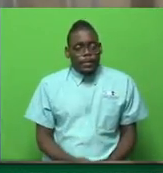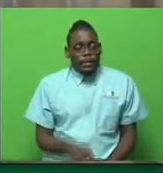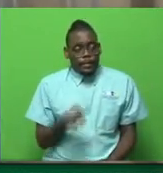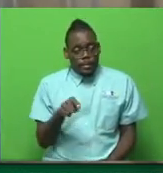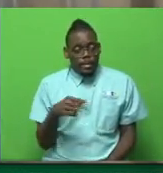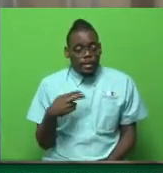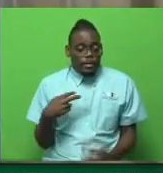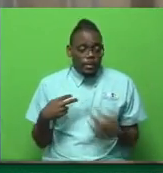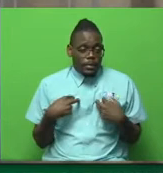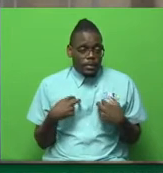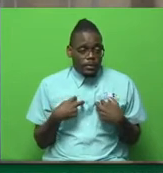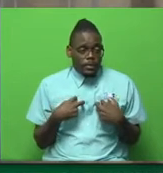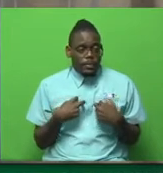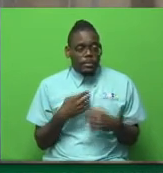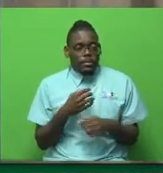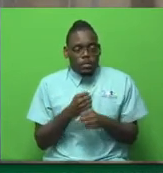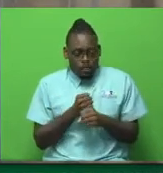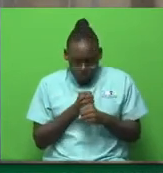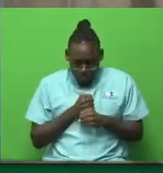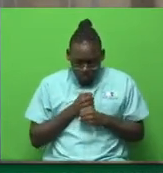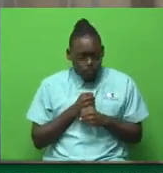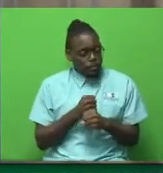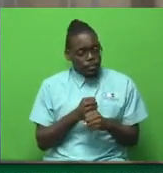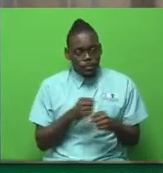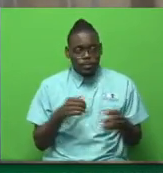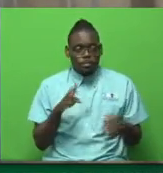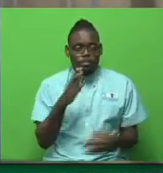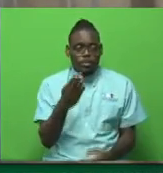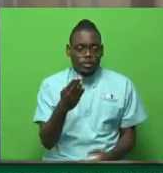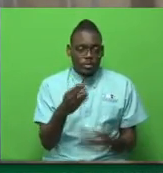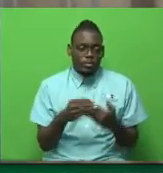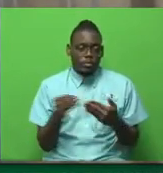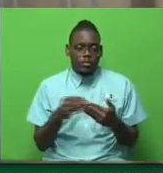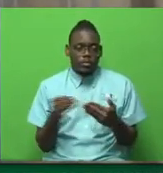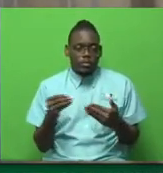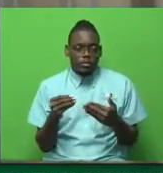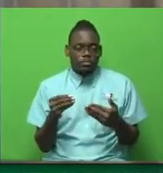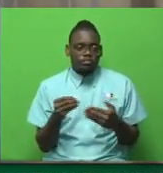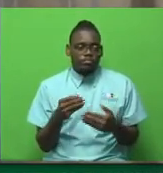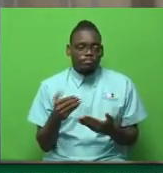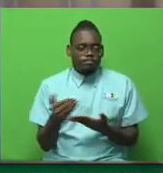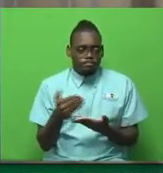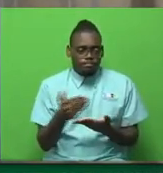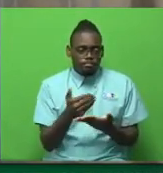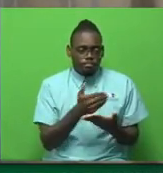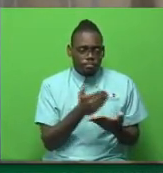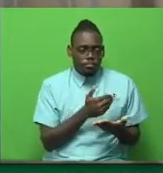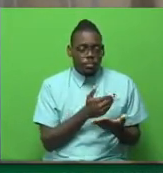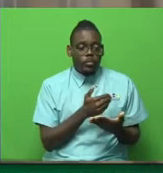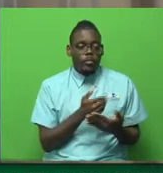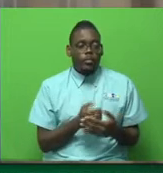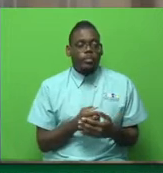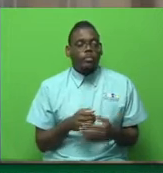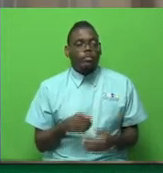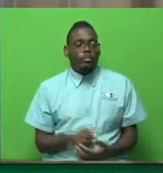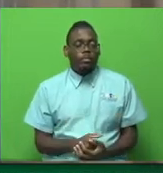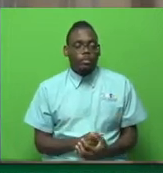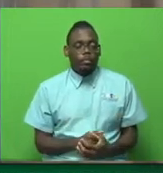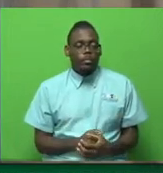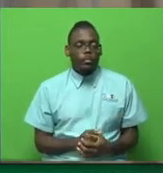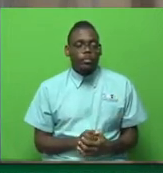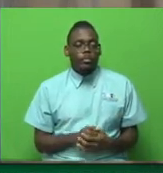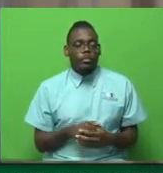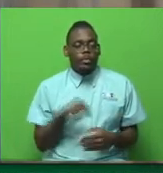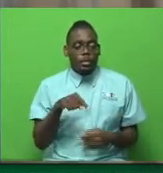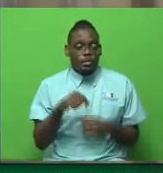8 million dollars eight billion dollars more in revenues in fiscal 2022 than he expected and